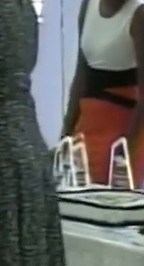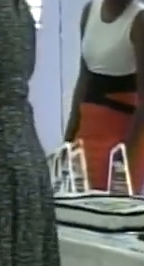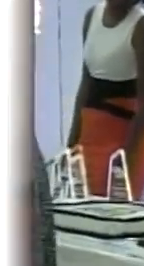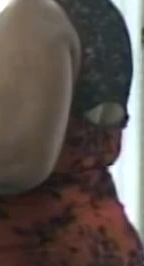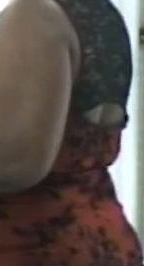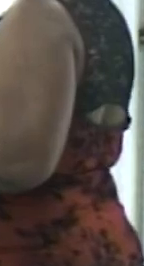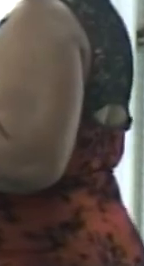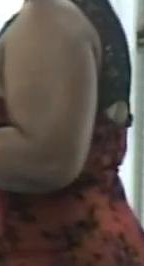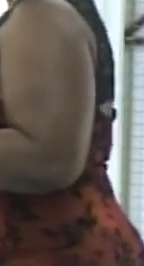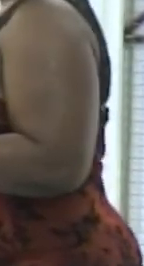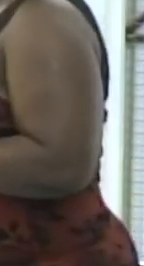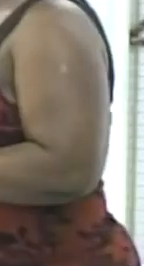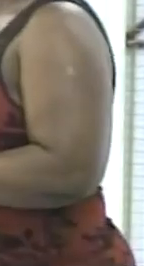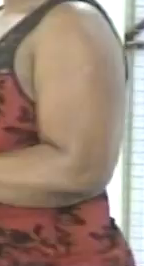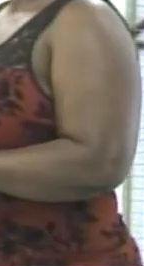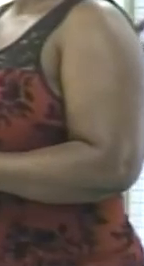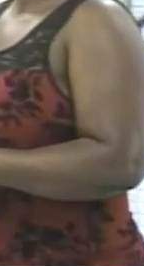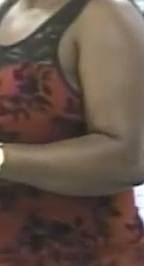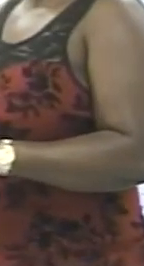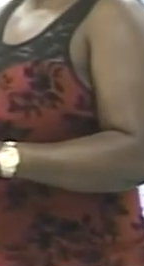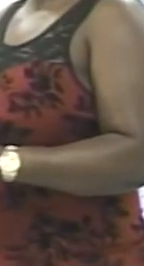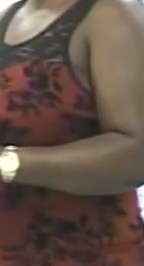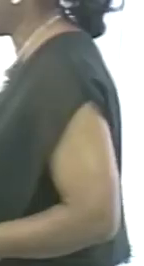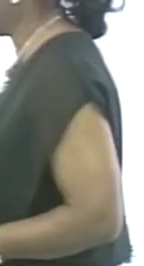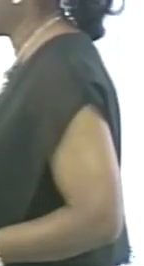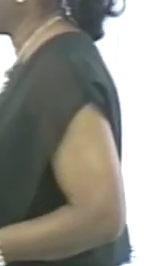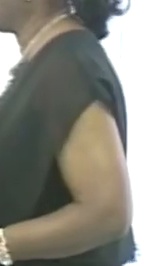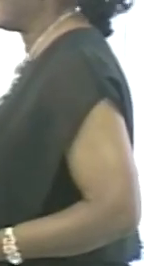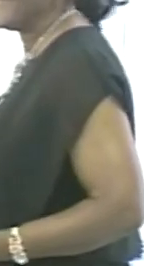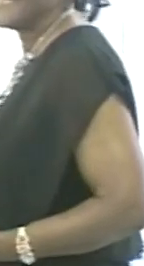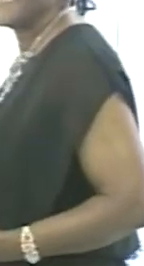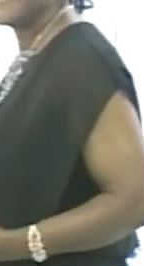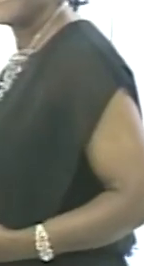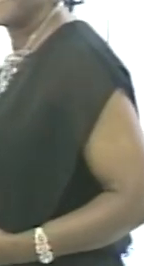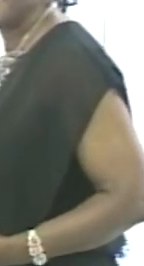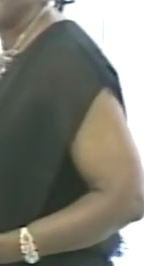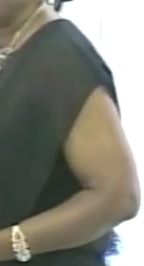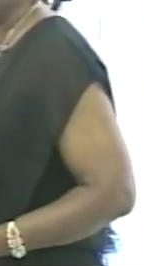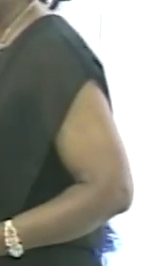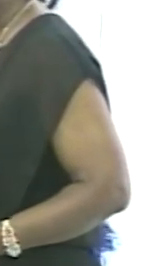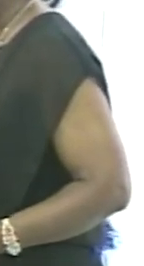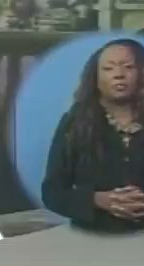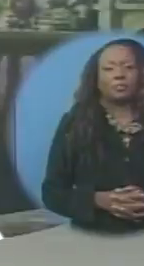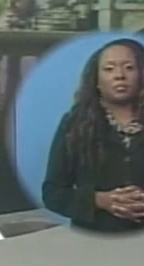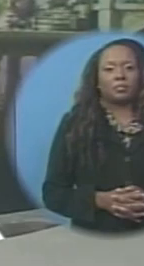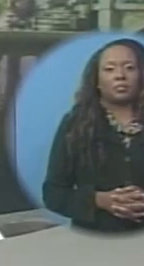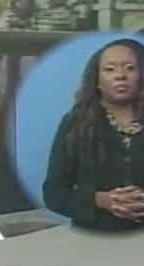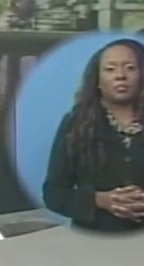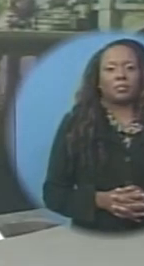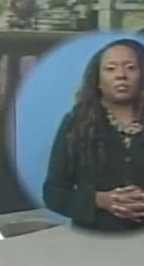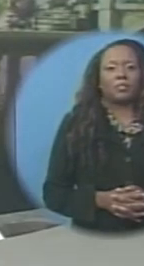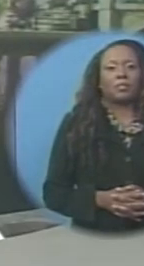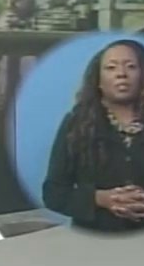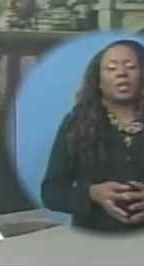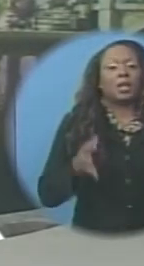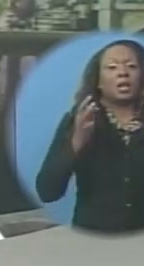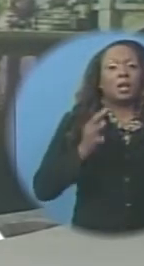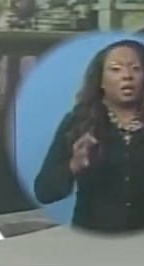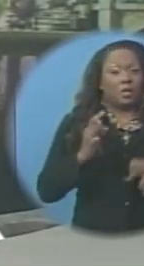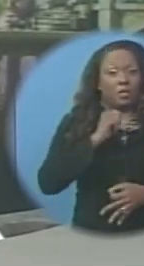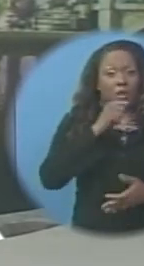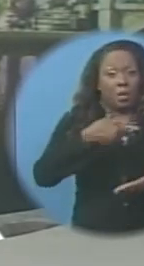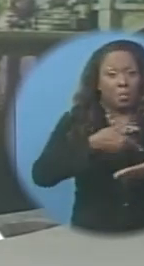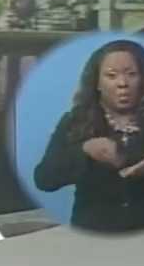significant growth in the coming years. Kareem Smith, CBC News. The unfortunate situation